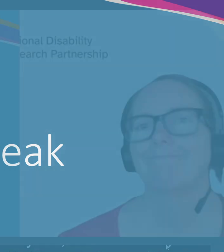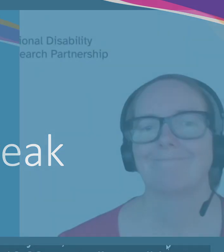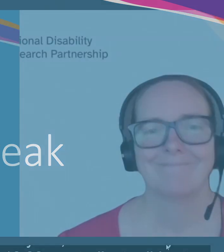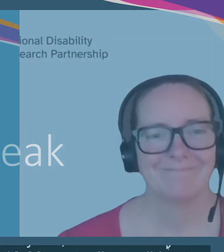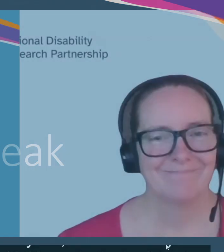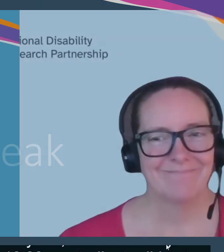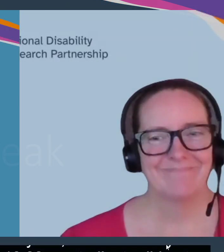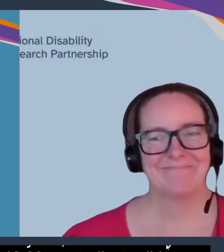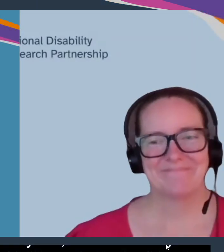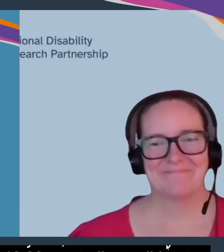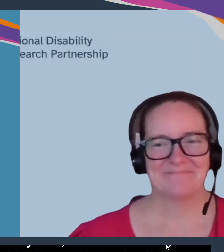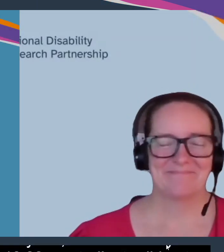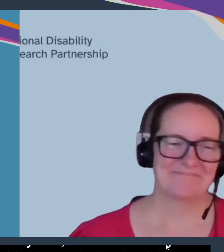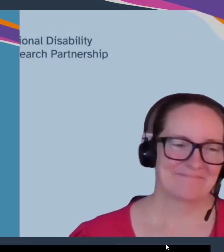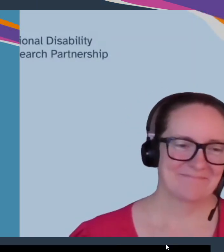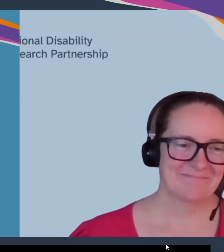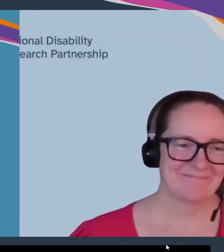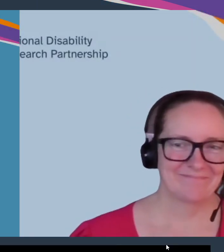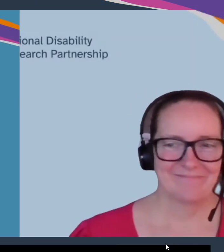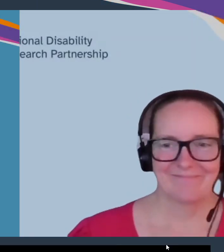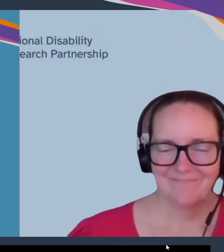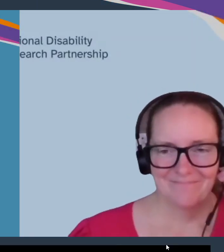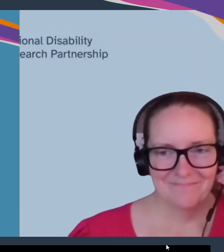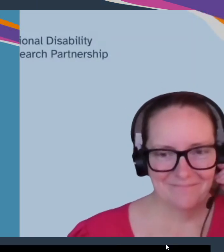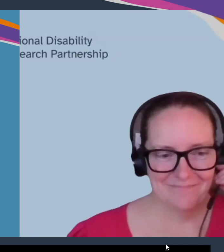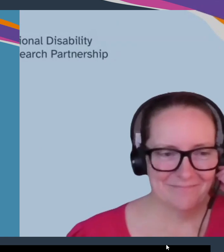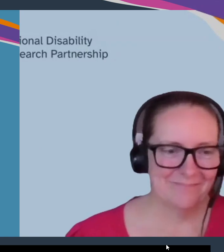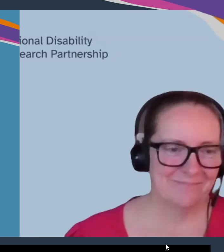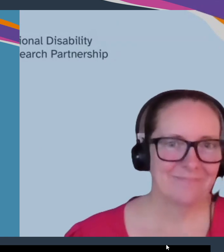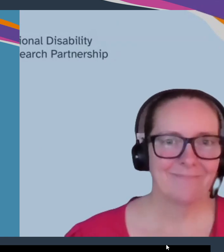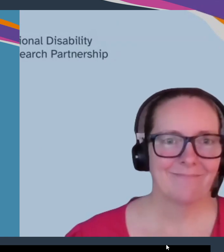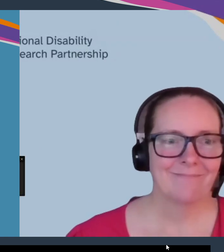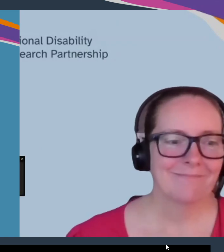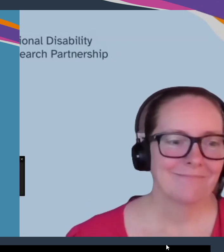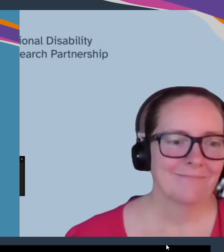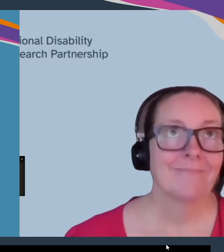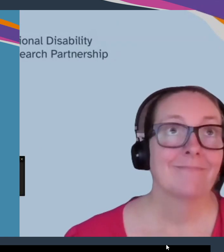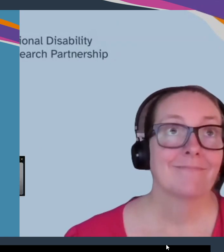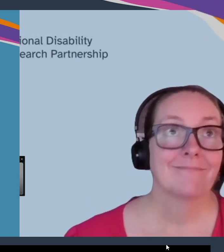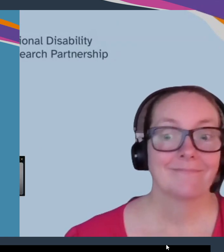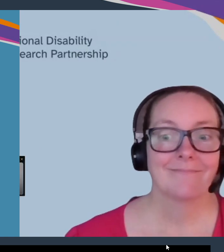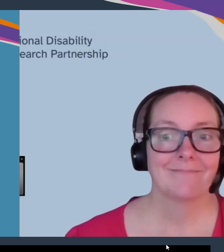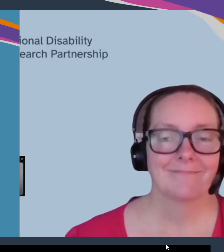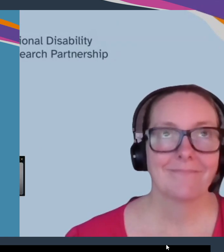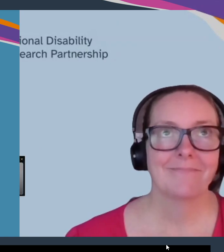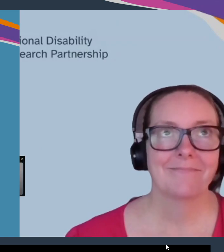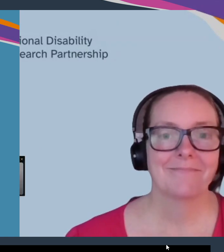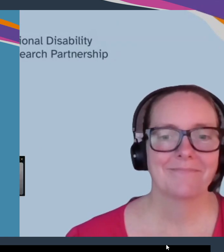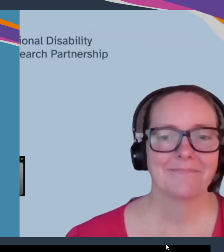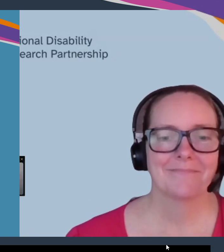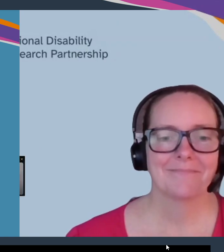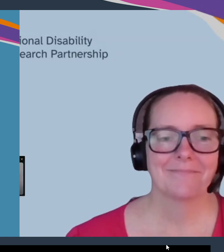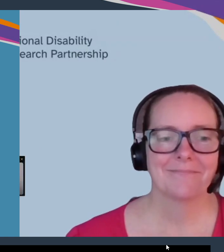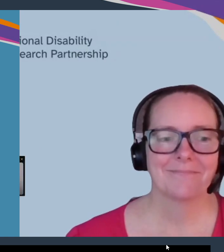Hello, everyone. Could I invite you now to take your seats again, please?